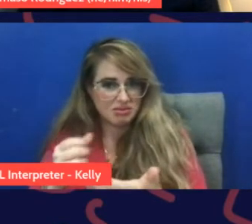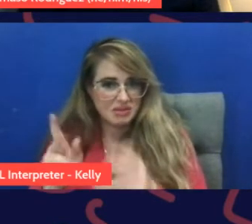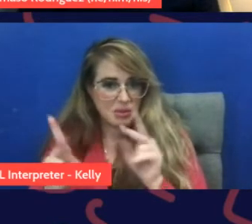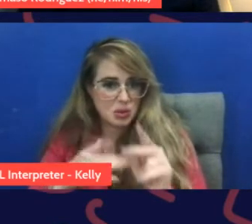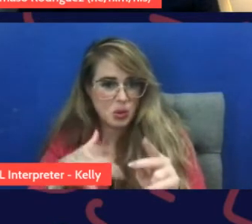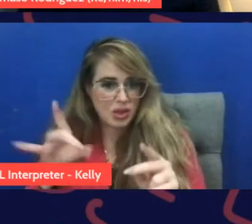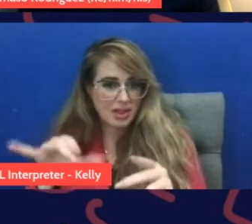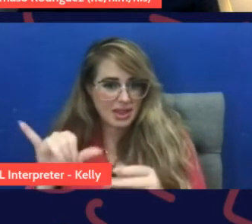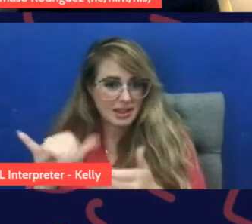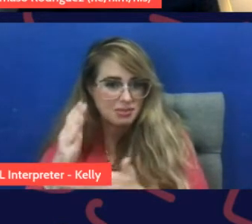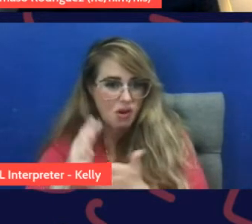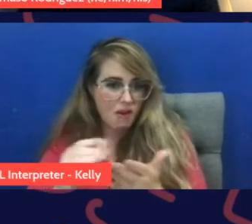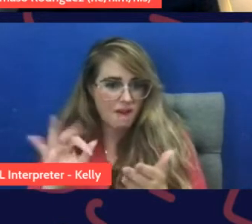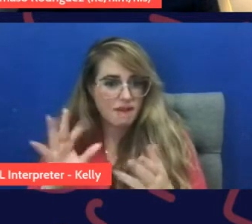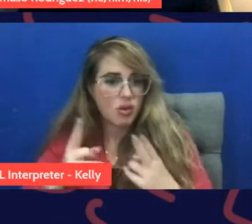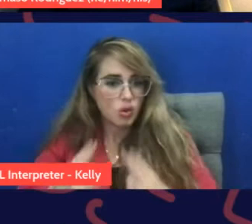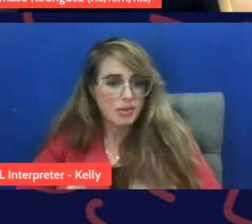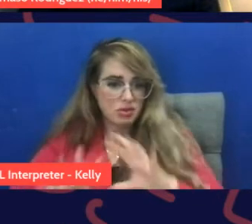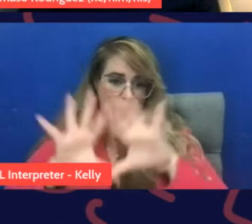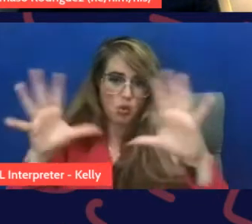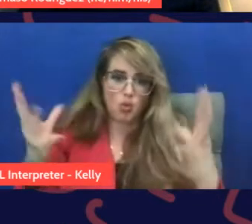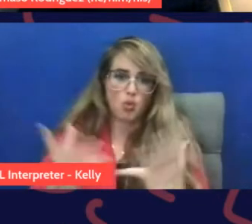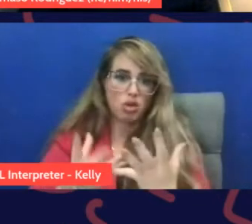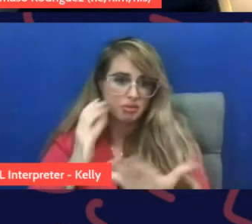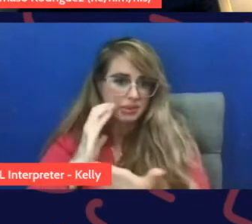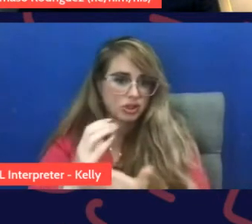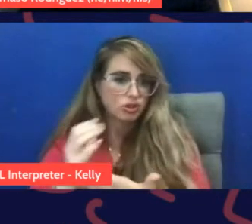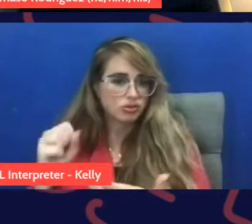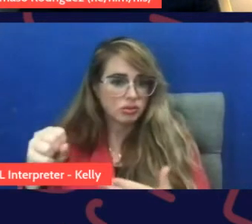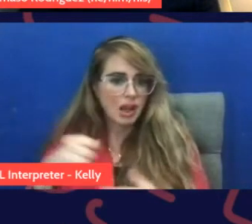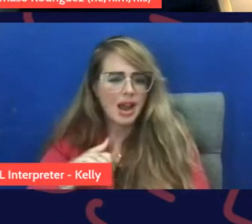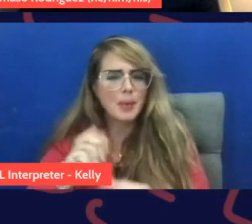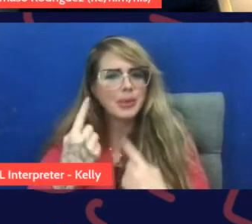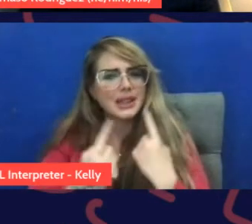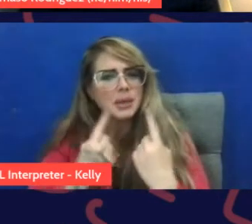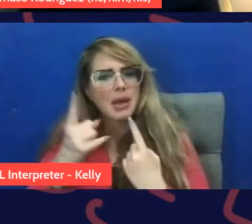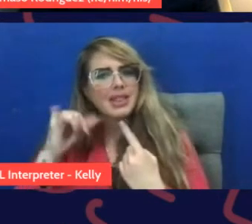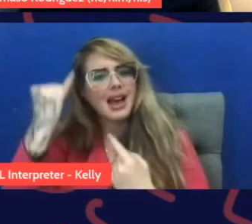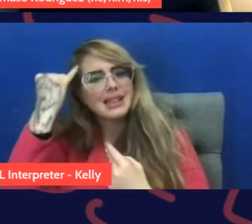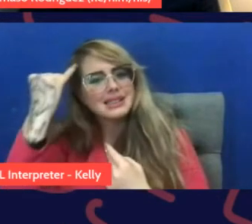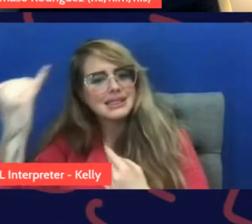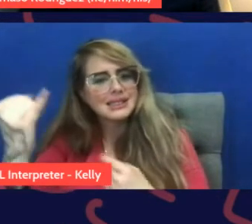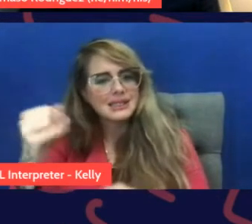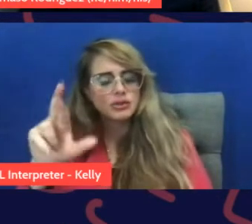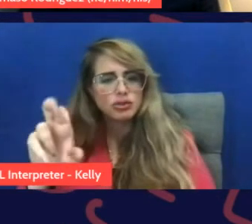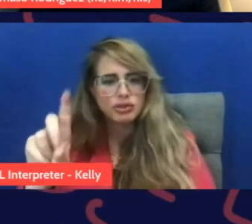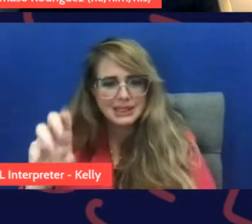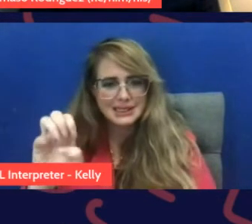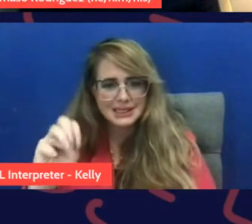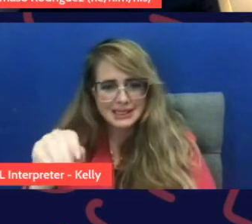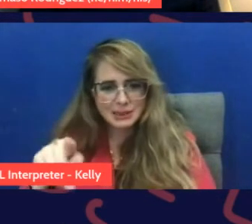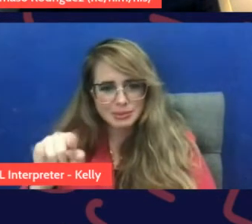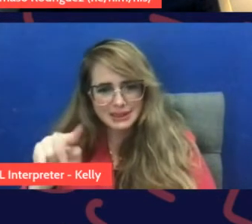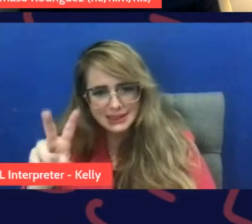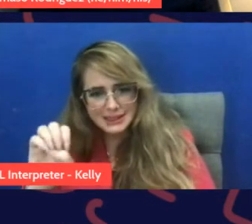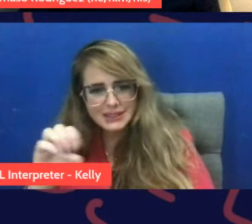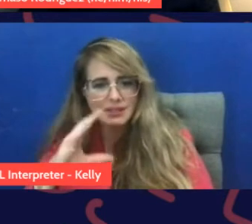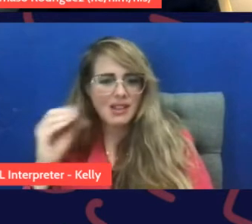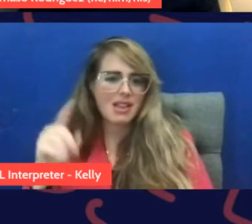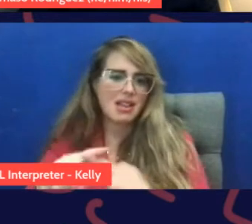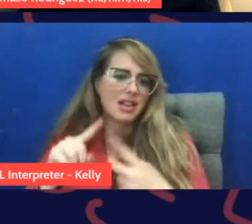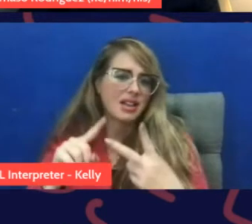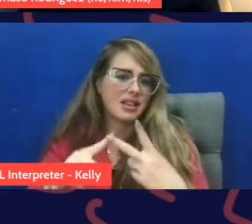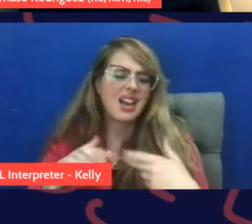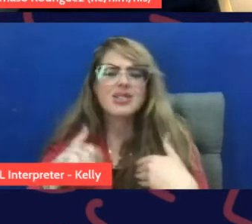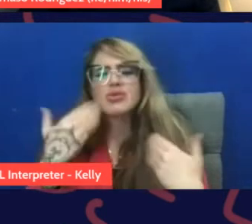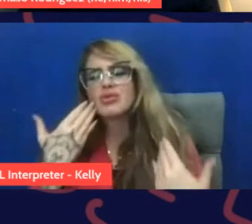part of that human fullness. And I'm thinking about like that idea of like the redemptive and I